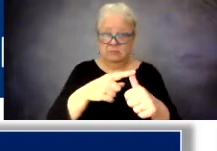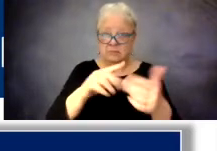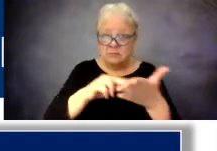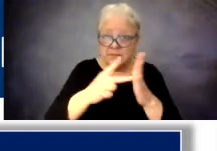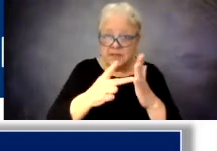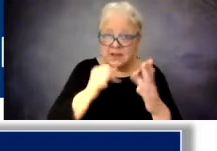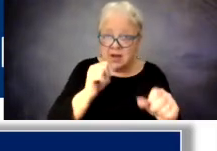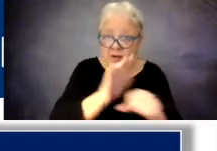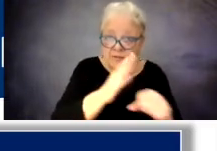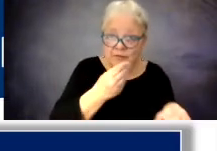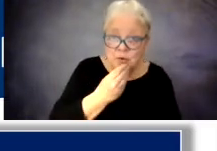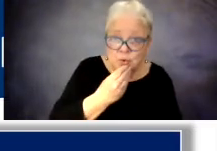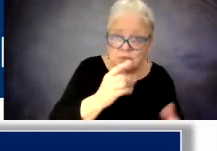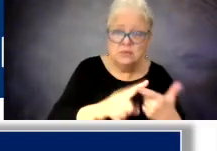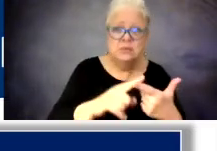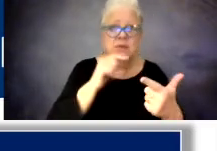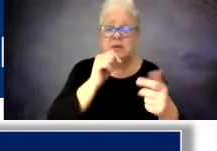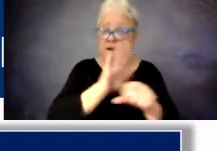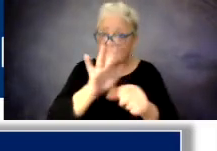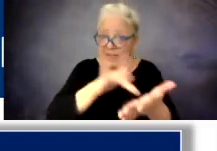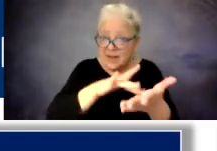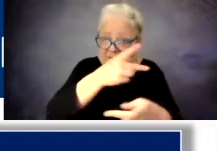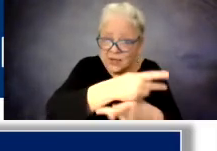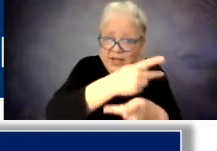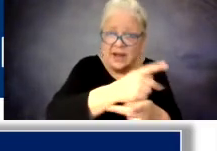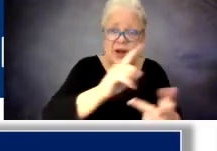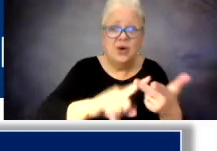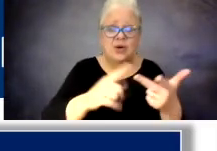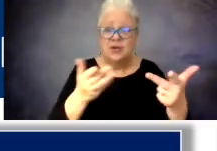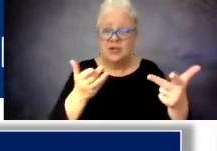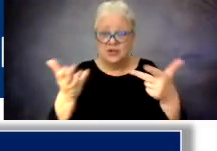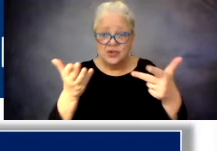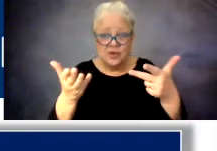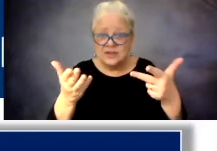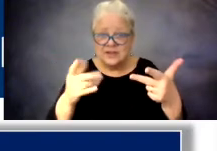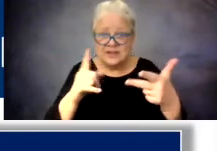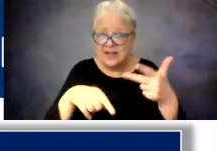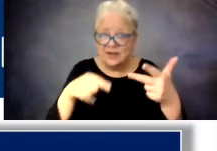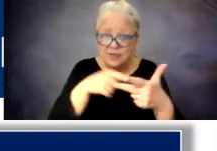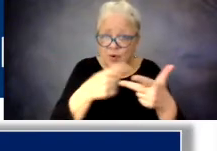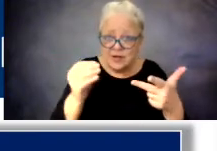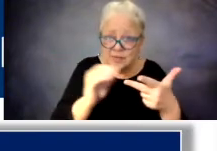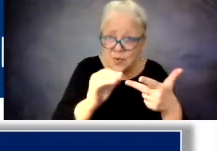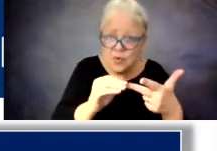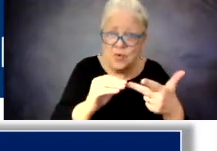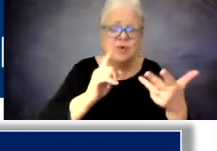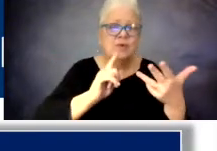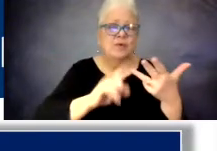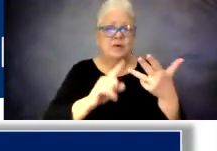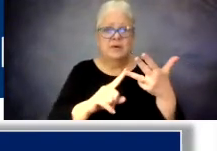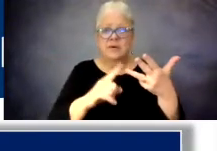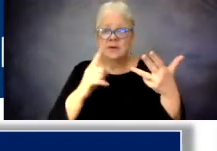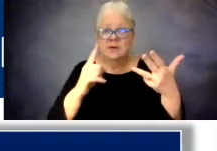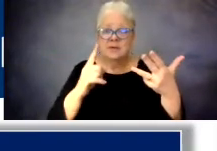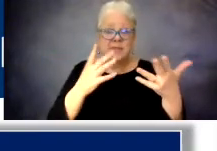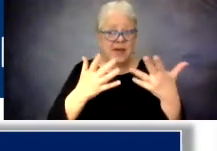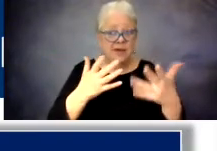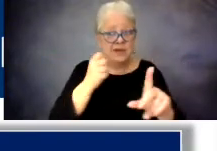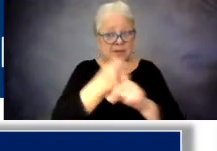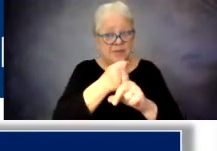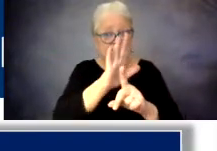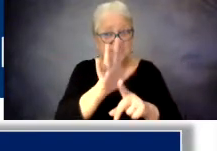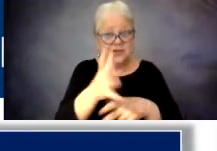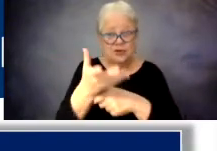medical care, lack of services. They can't afford them. Ability to trust others. If they've